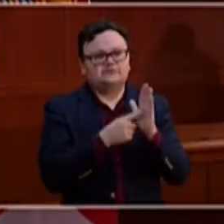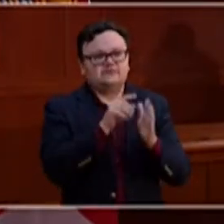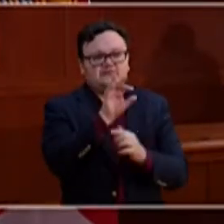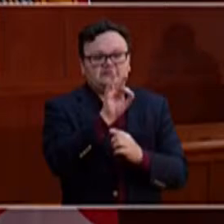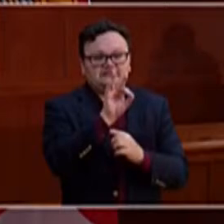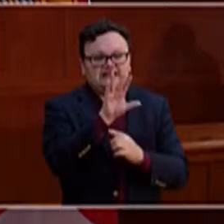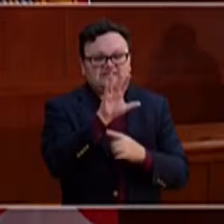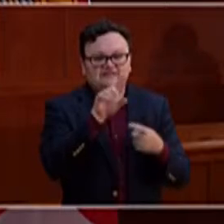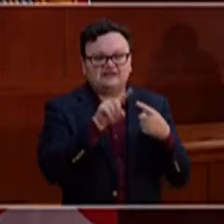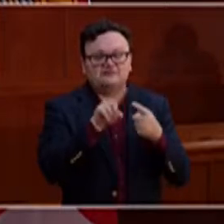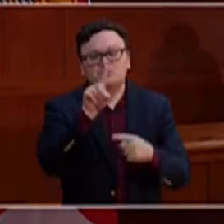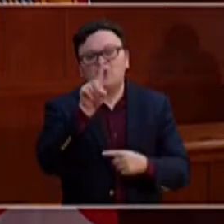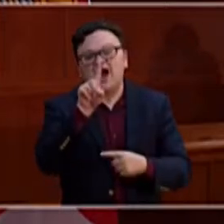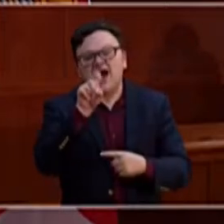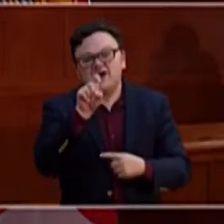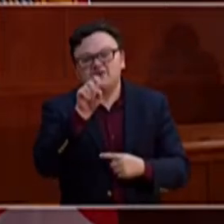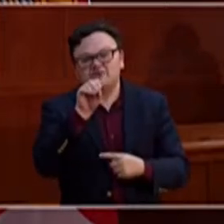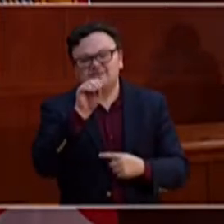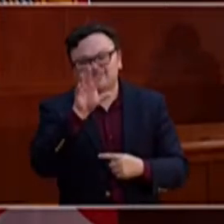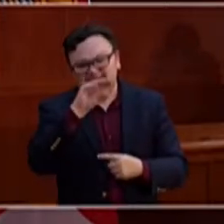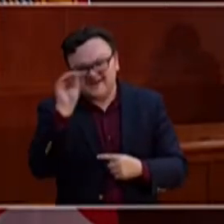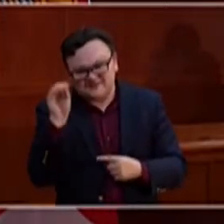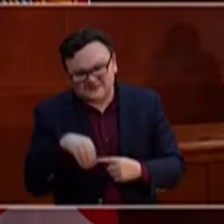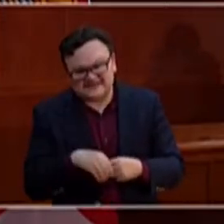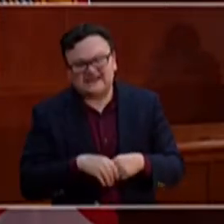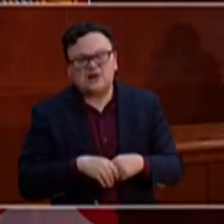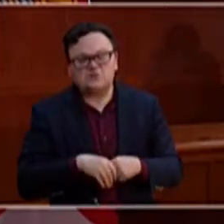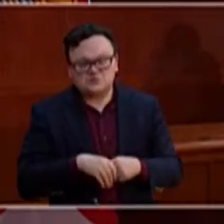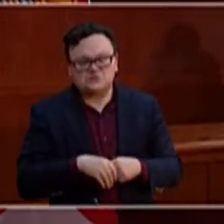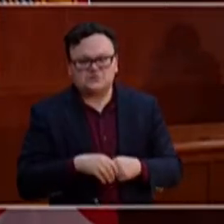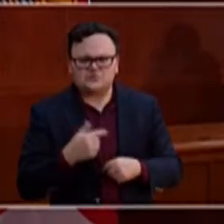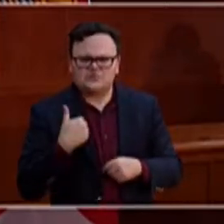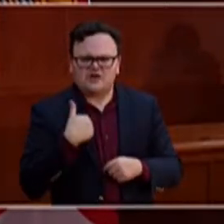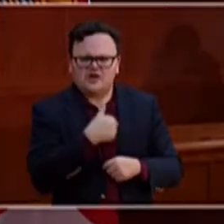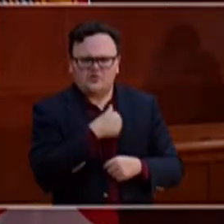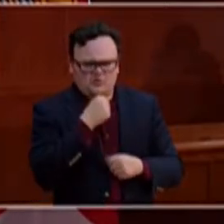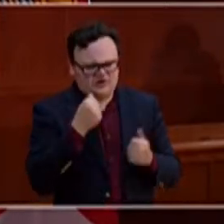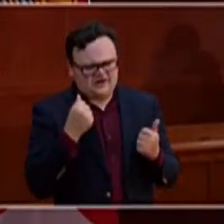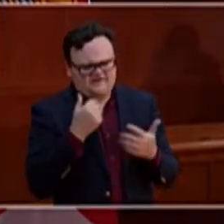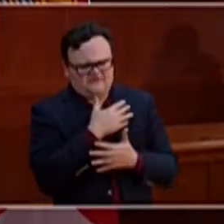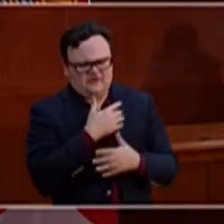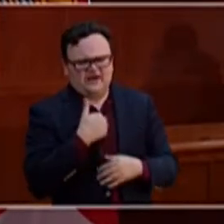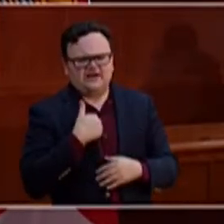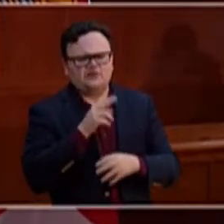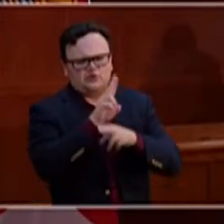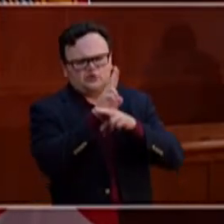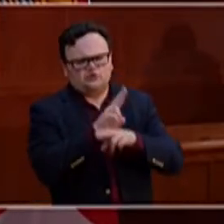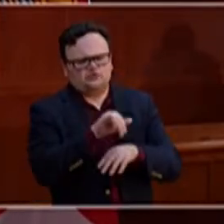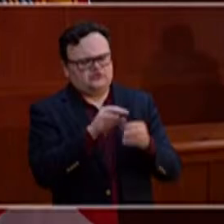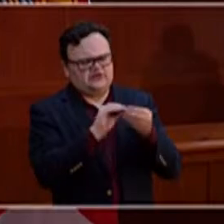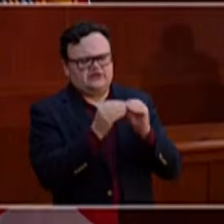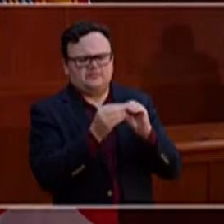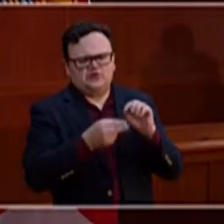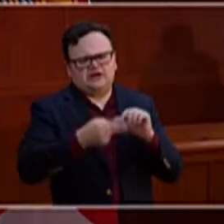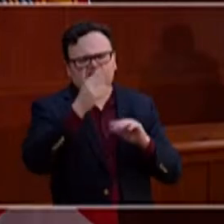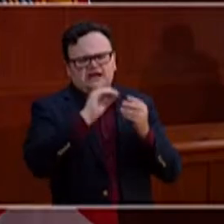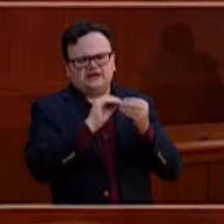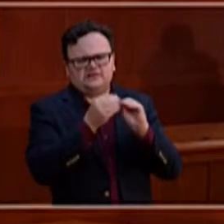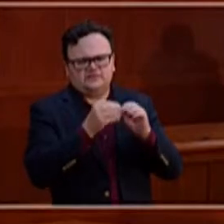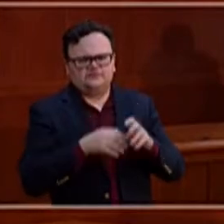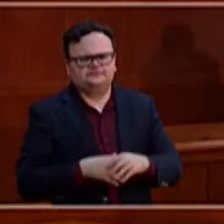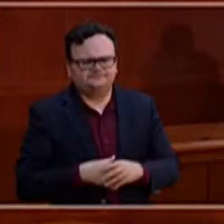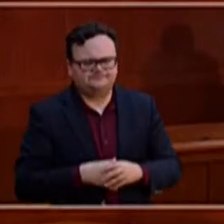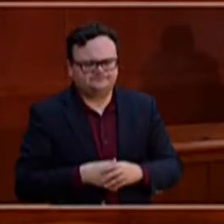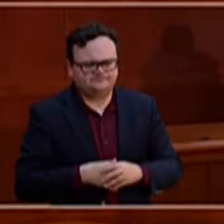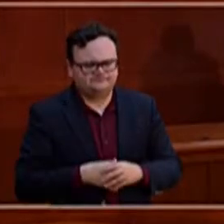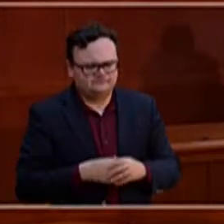So those numbers are not scary to us. We work with those numbers all the time. And this could be for either of you or both